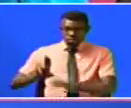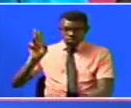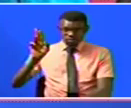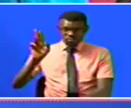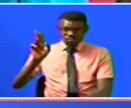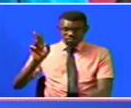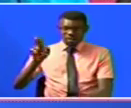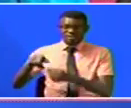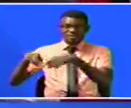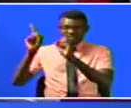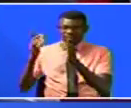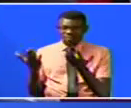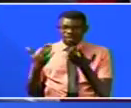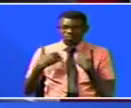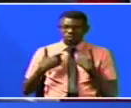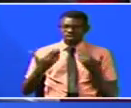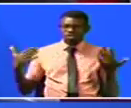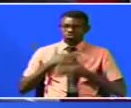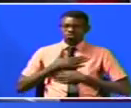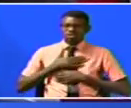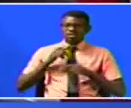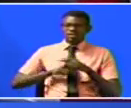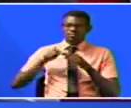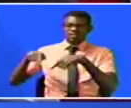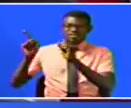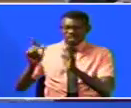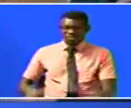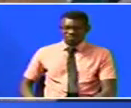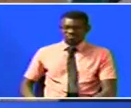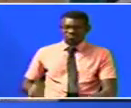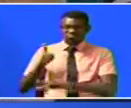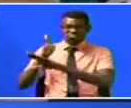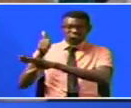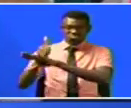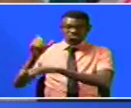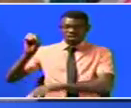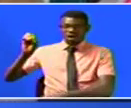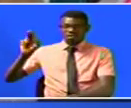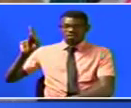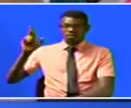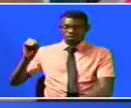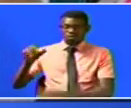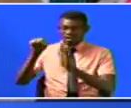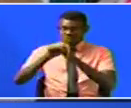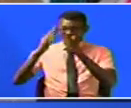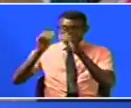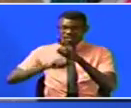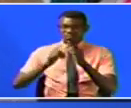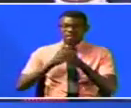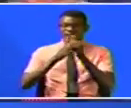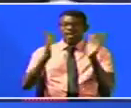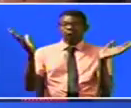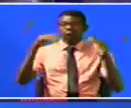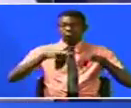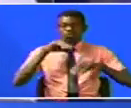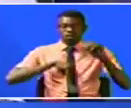got tongues wagging when he publicly ridiculed Ouko at State House during a leadership summit on corruption. The US